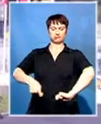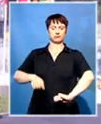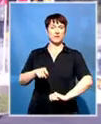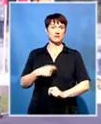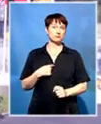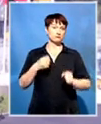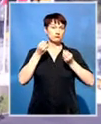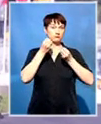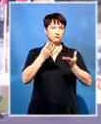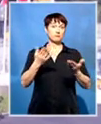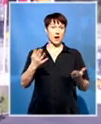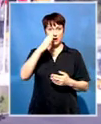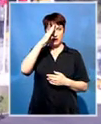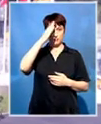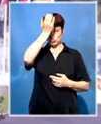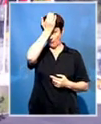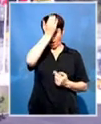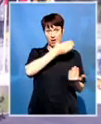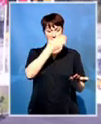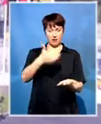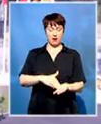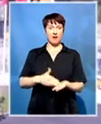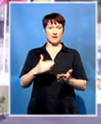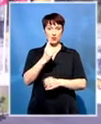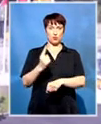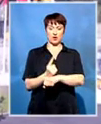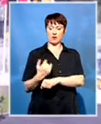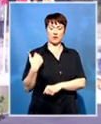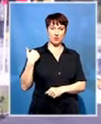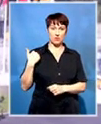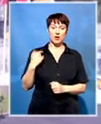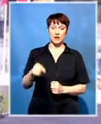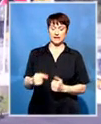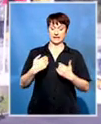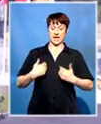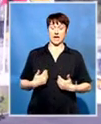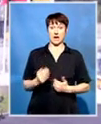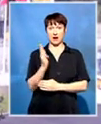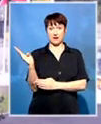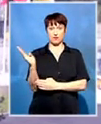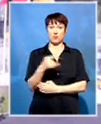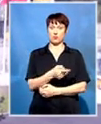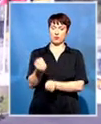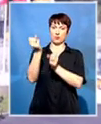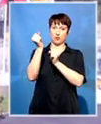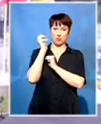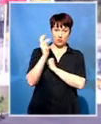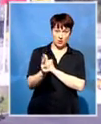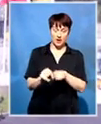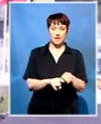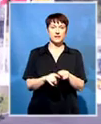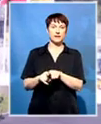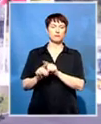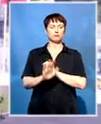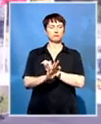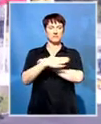hour ago. He will address first the SDG summit, Peter, on Sunday afternoon, and then he will provide the